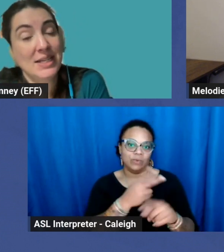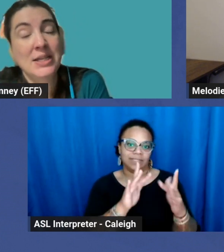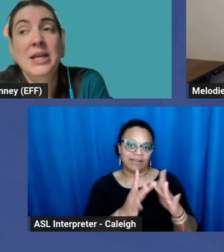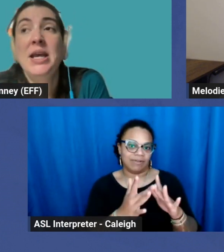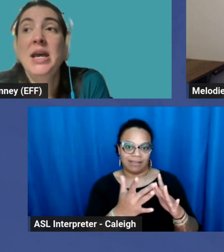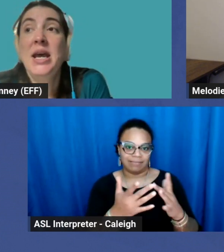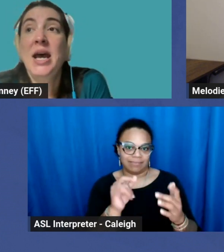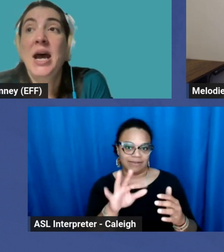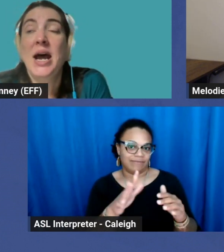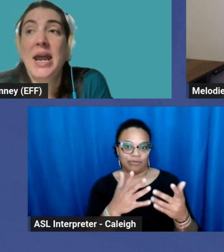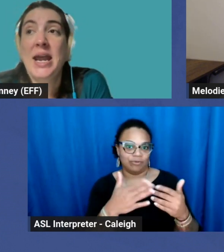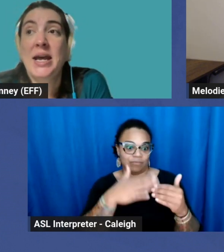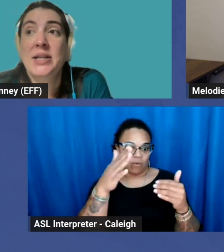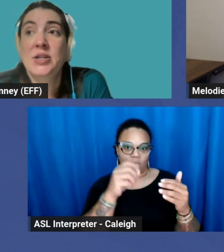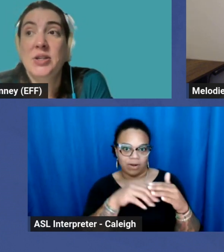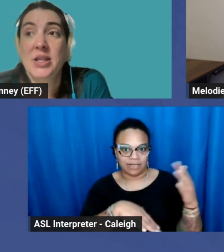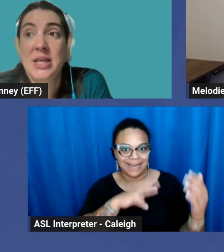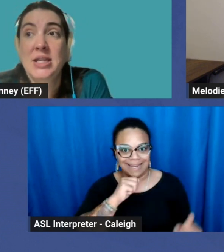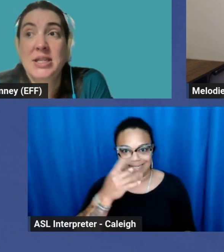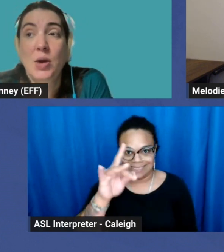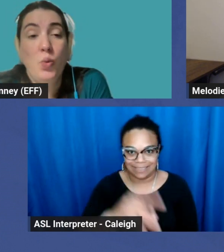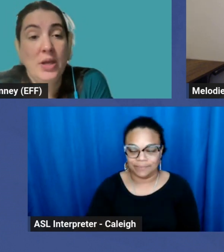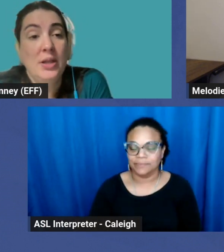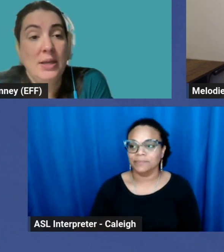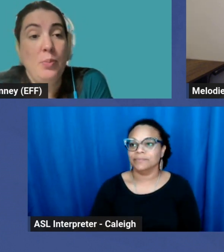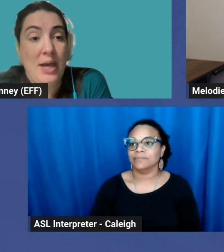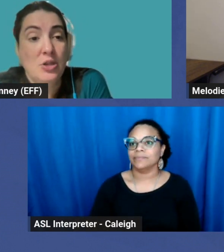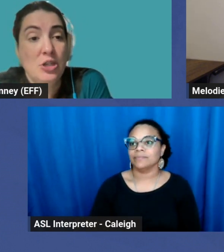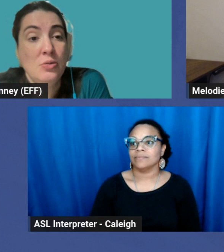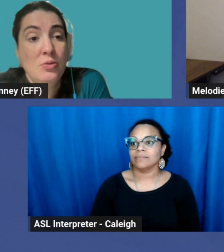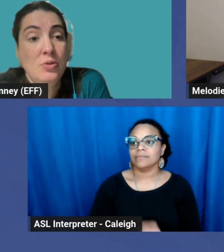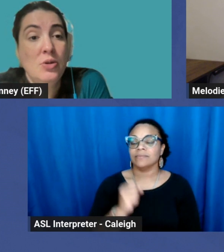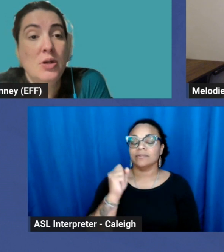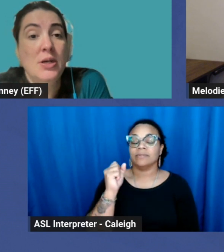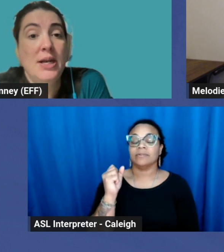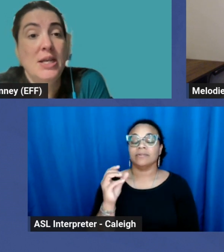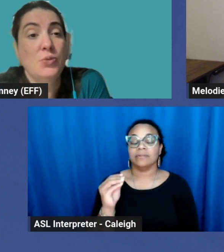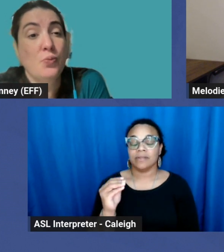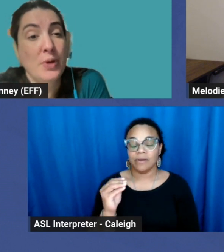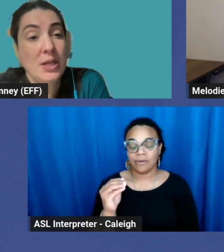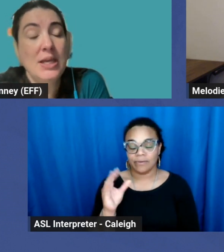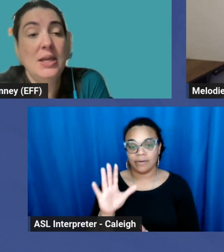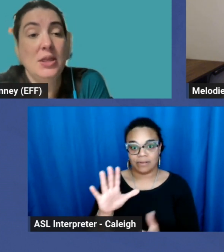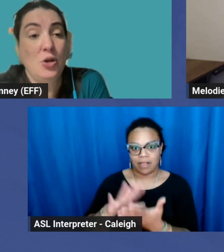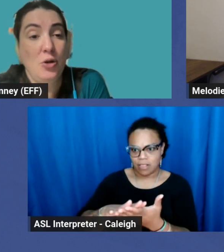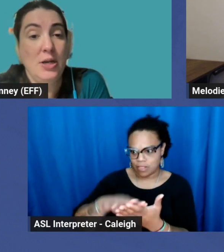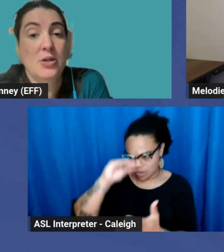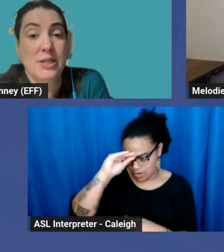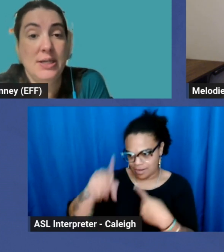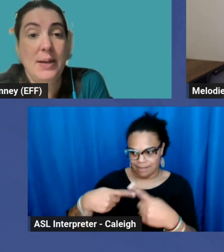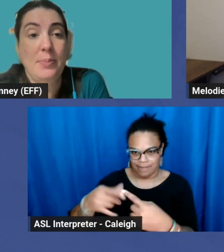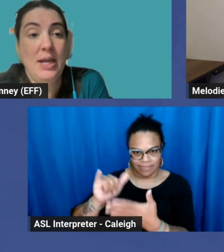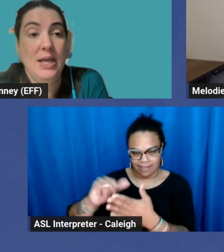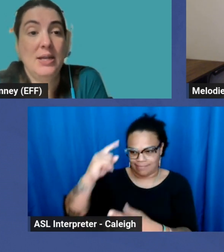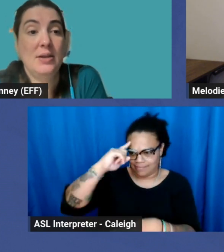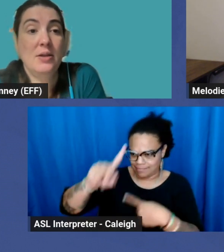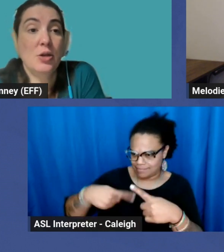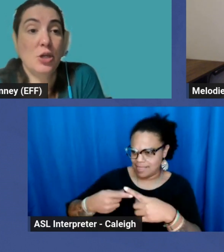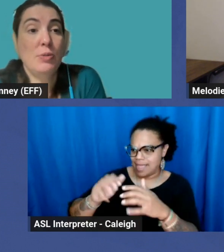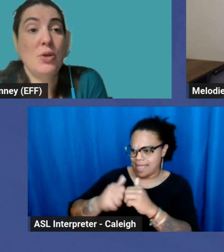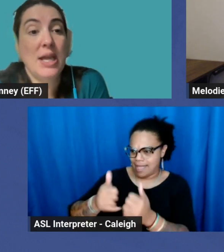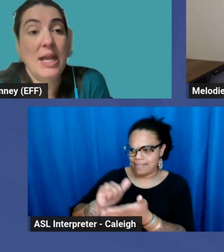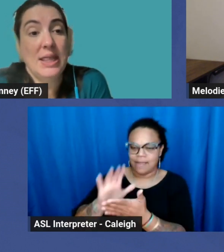that and the things that will impact you is really the critical step